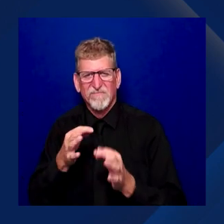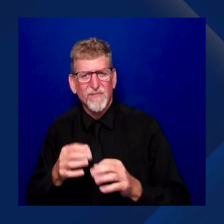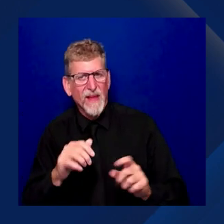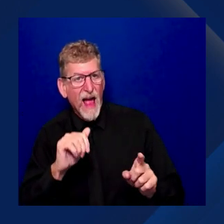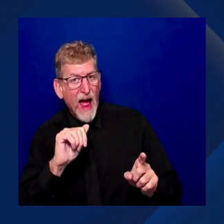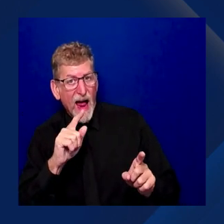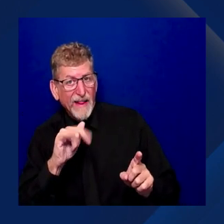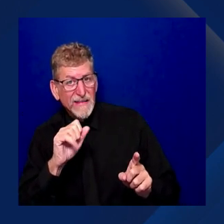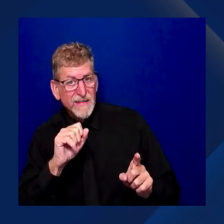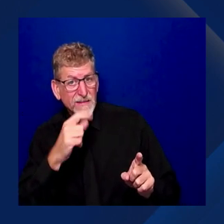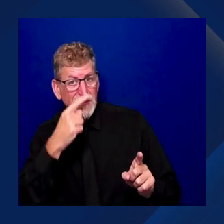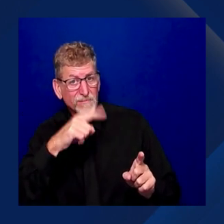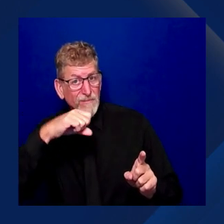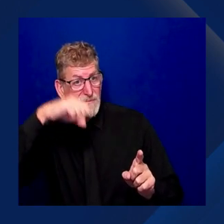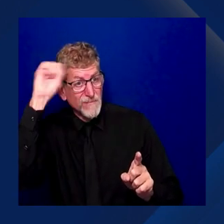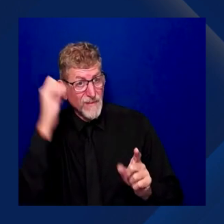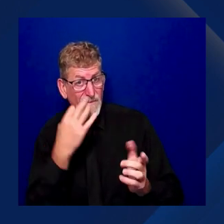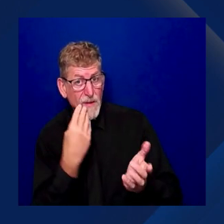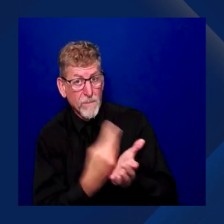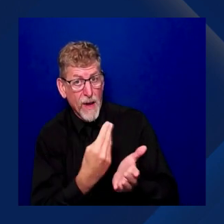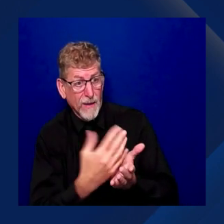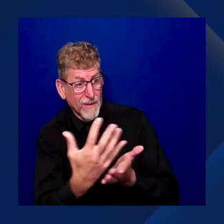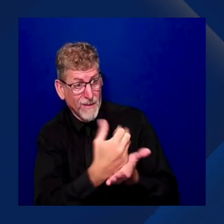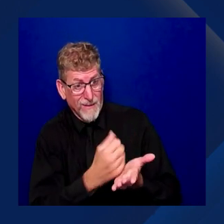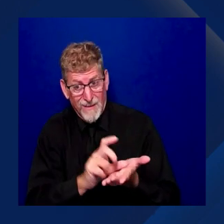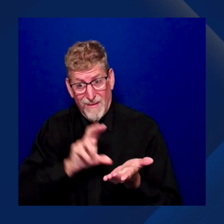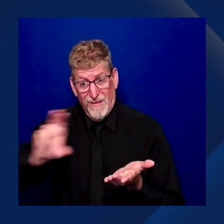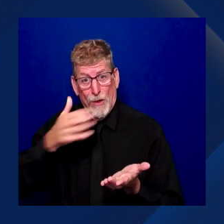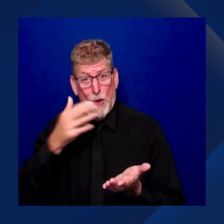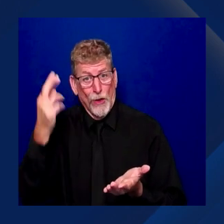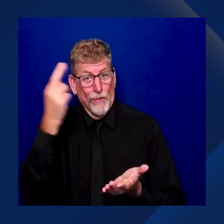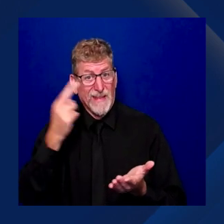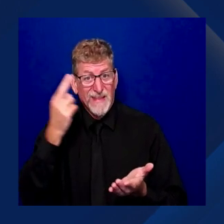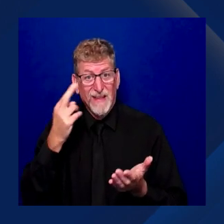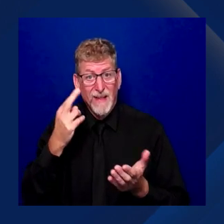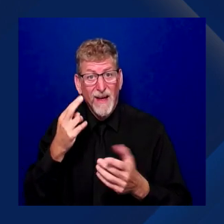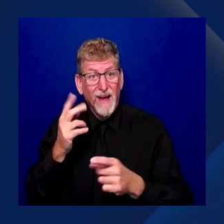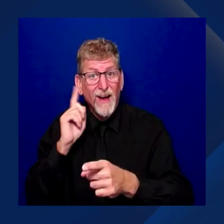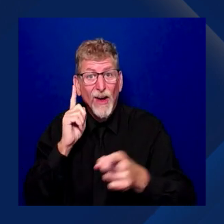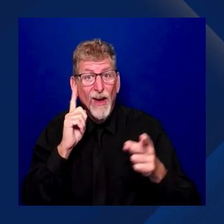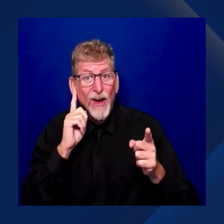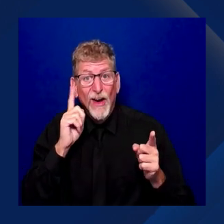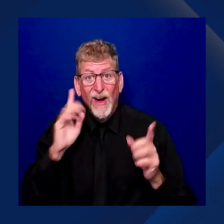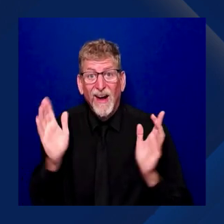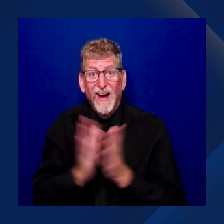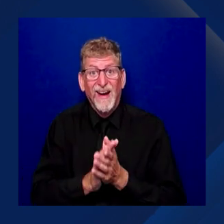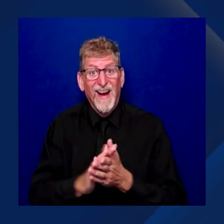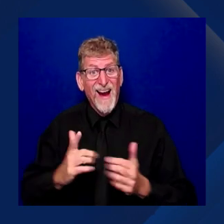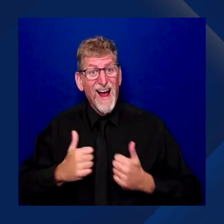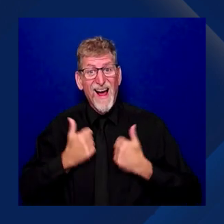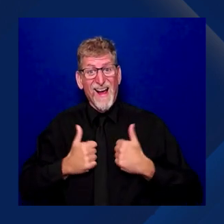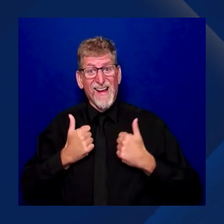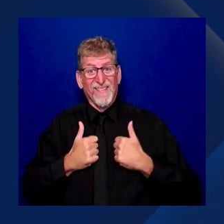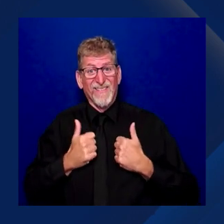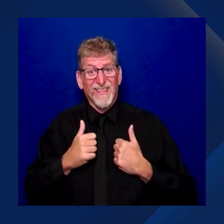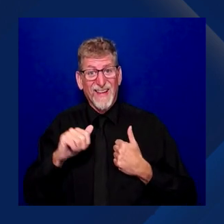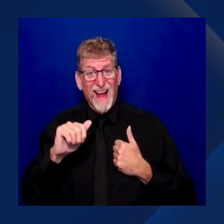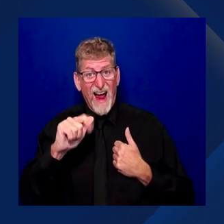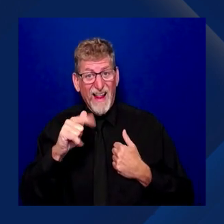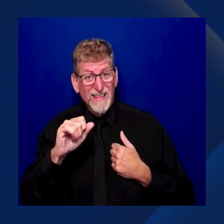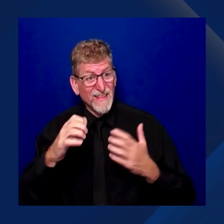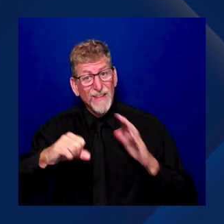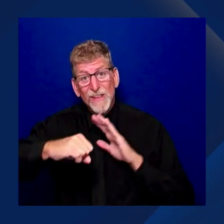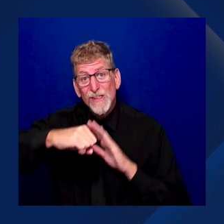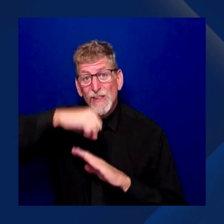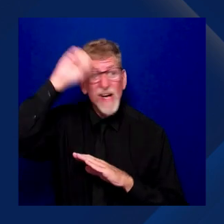it here. Did right everybody? Now. Everybody heard that, right? Wait, this is not being everybody heard that. Live, oh, this right? is live, Alexis. This is live. It's a done deal. I bet you can raise a lot of good